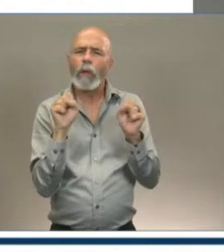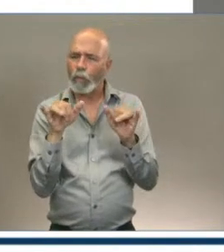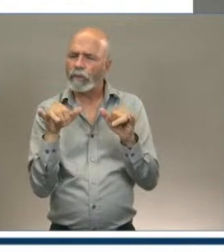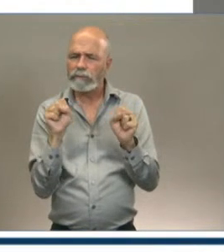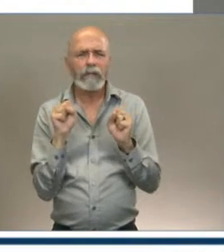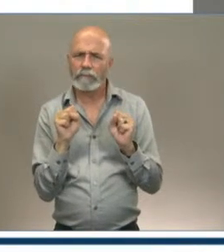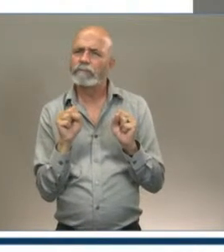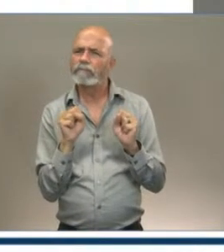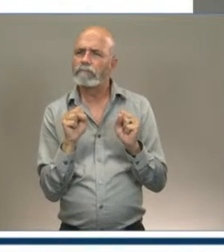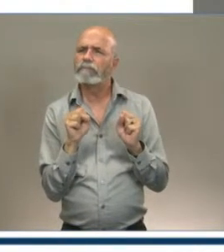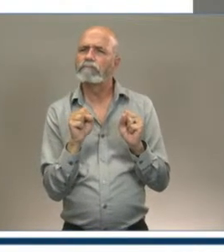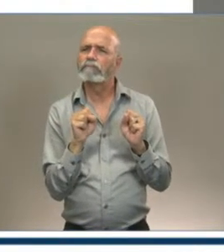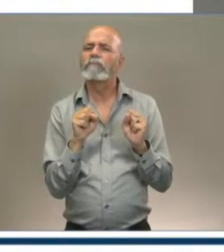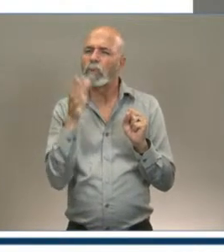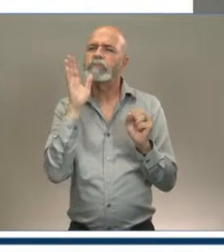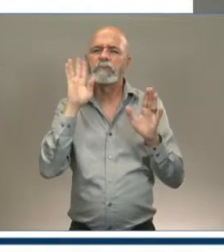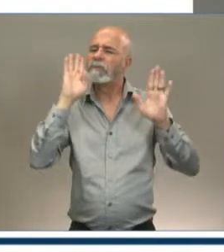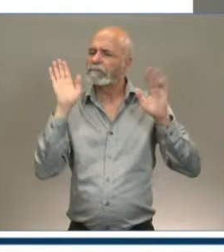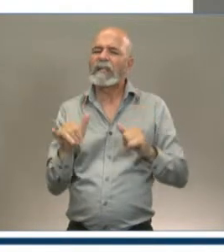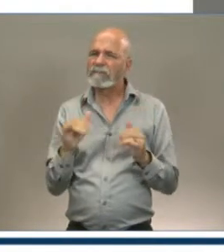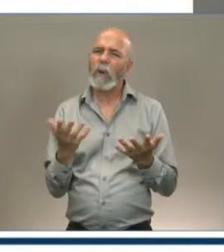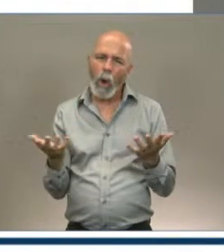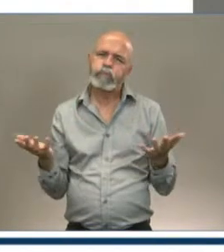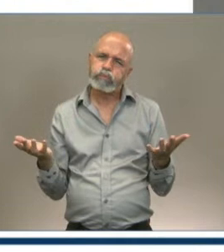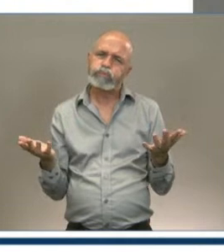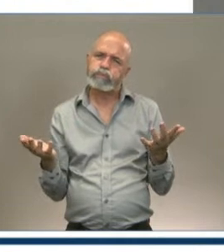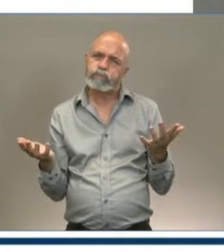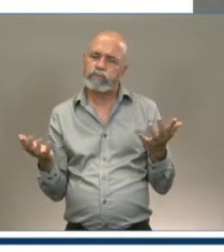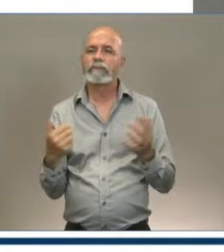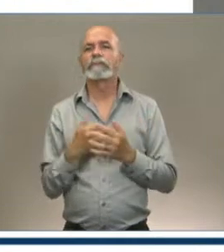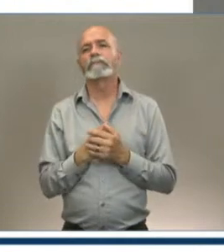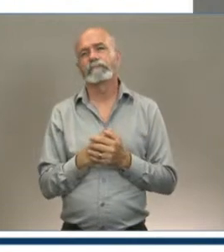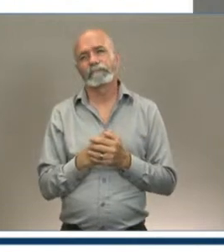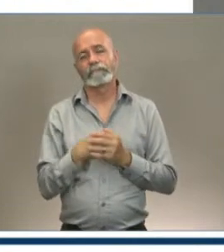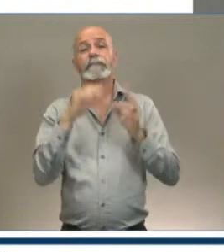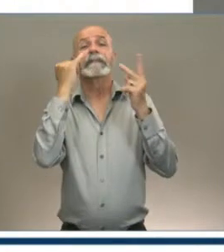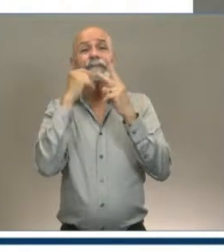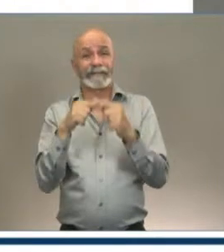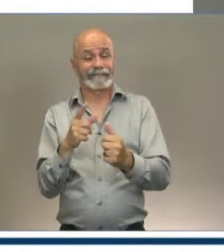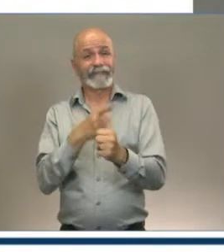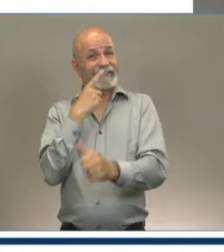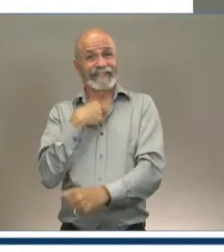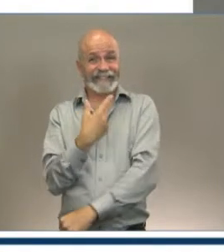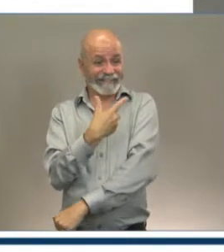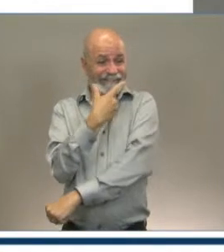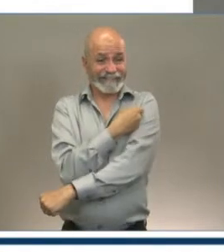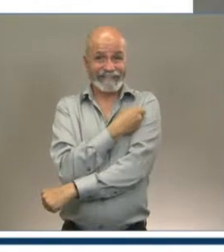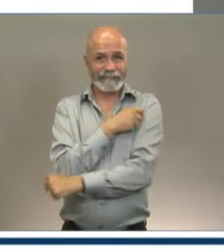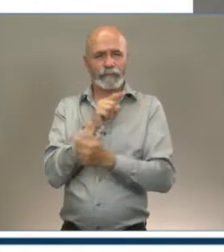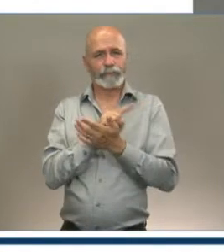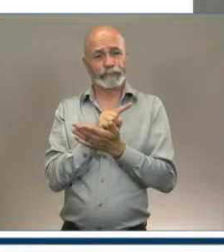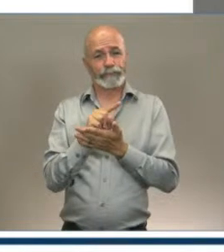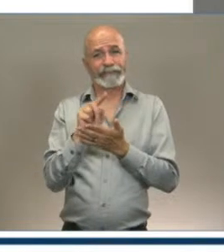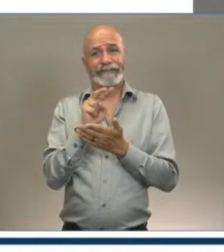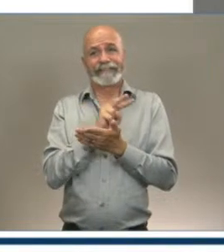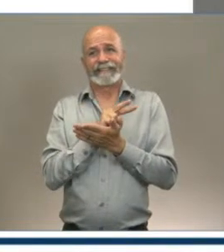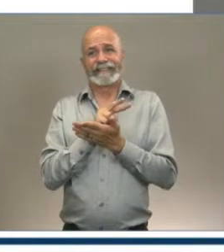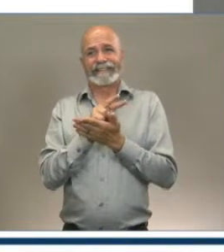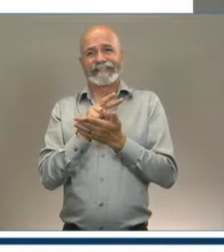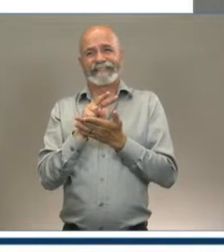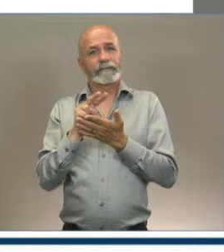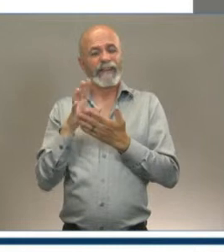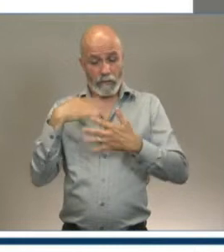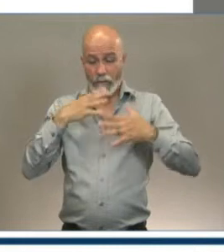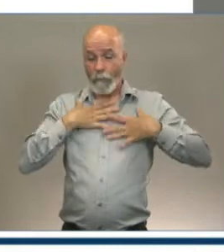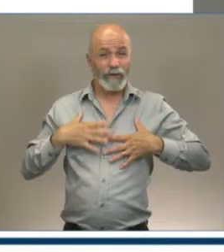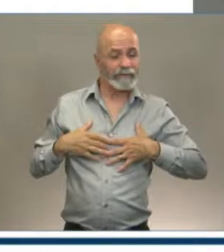be expected. It takes 2 to 3 weeks after being vaccinated to develop full immunity to the virus. And